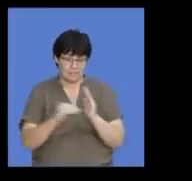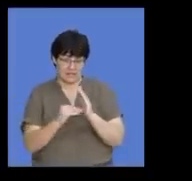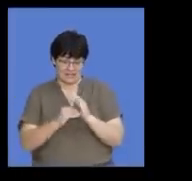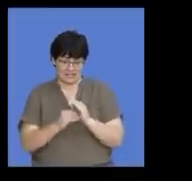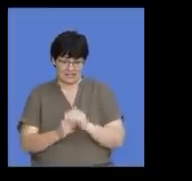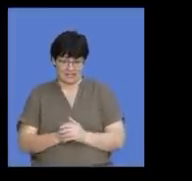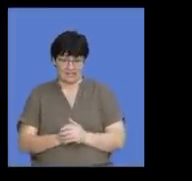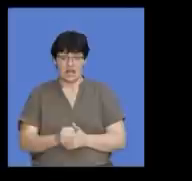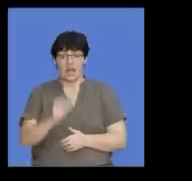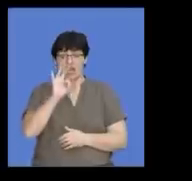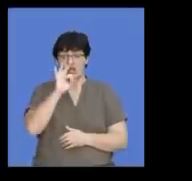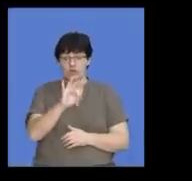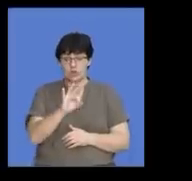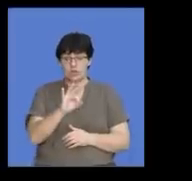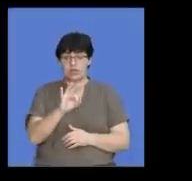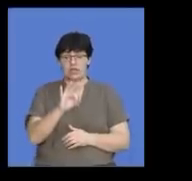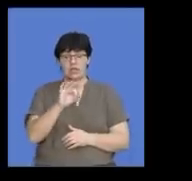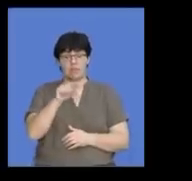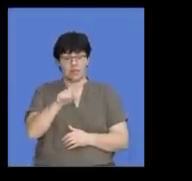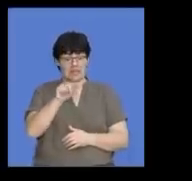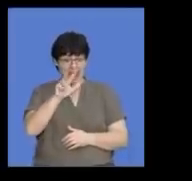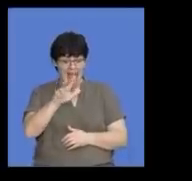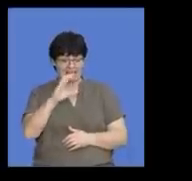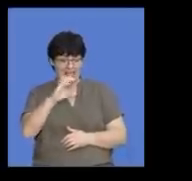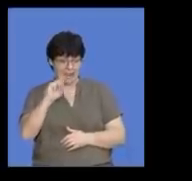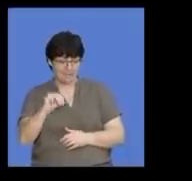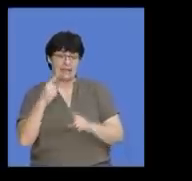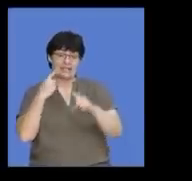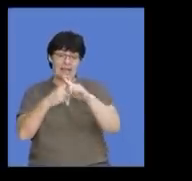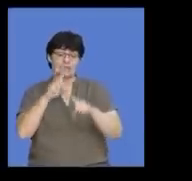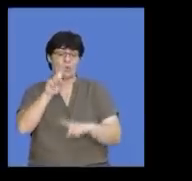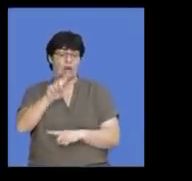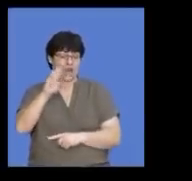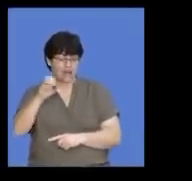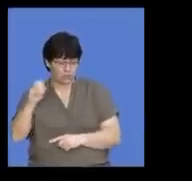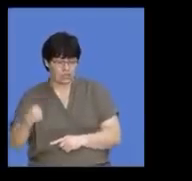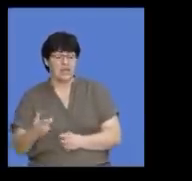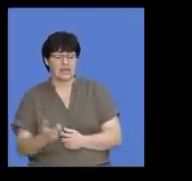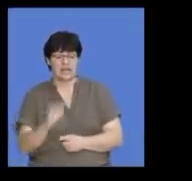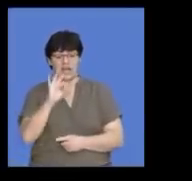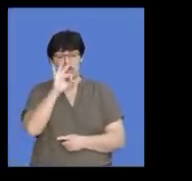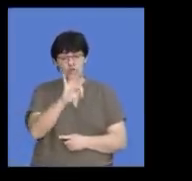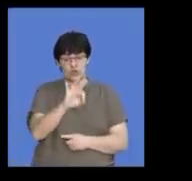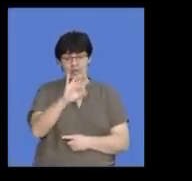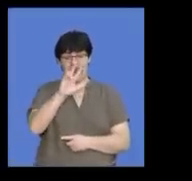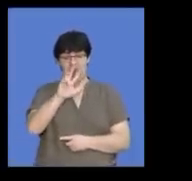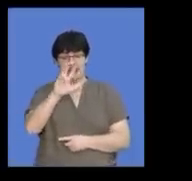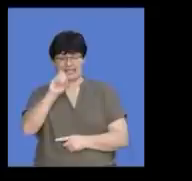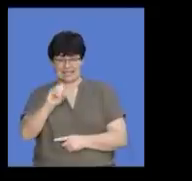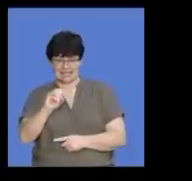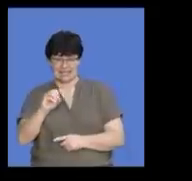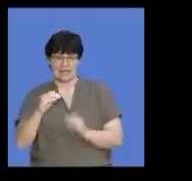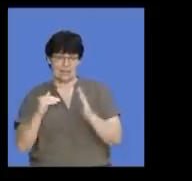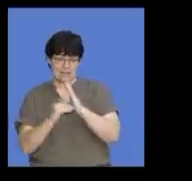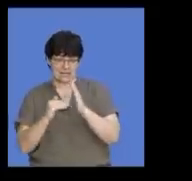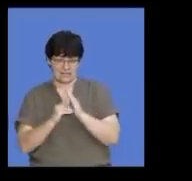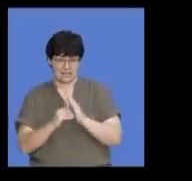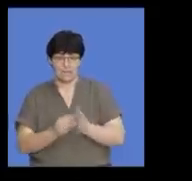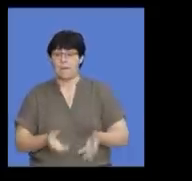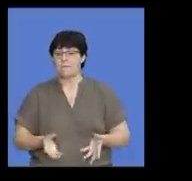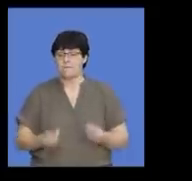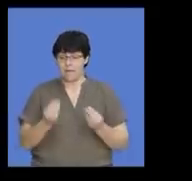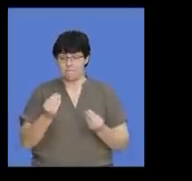meters. 3.8 centimeters times 100 is equal to 380 meters. Now that I've got my